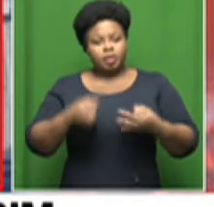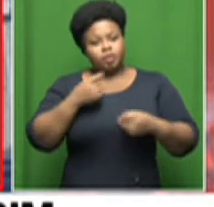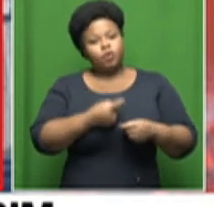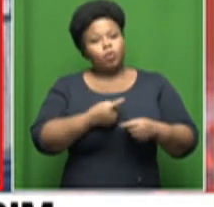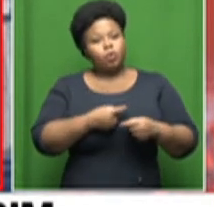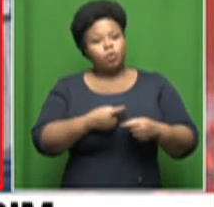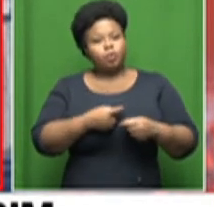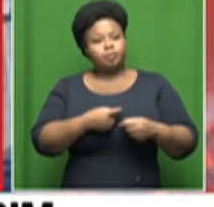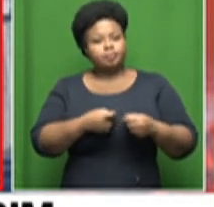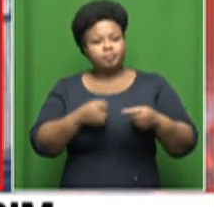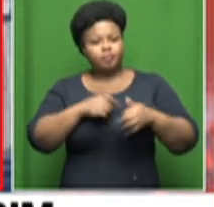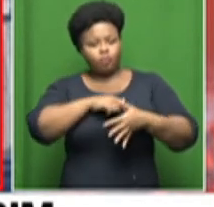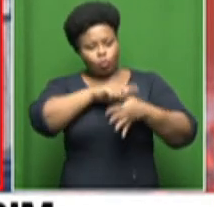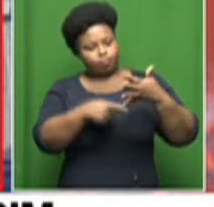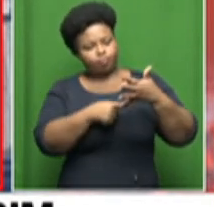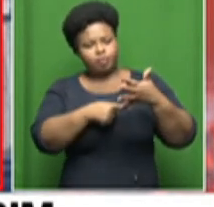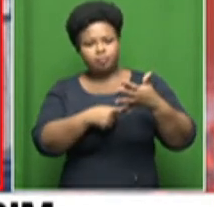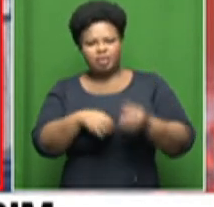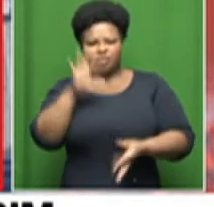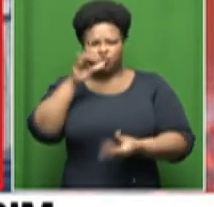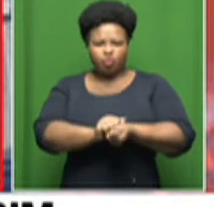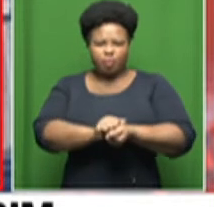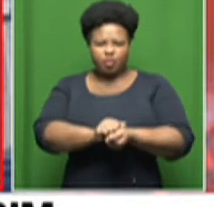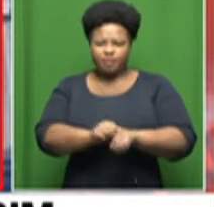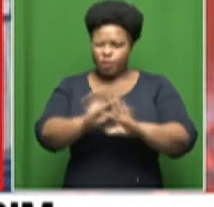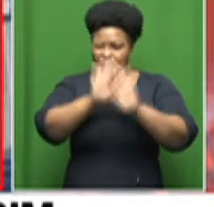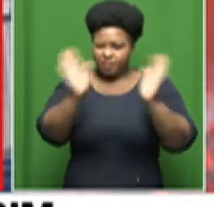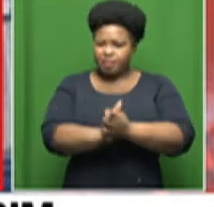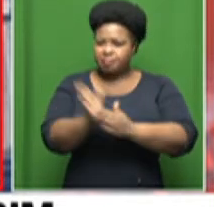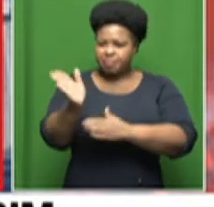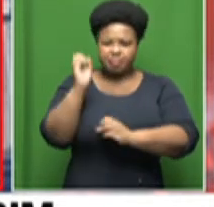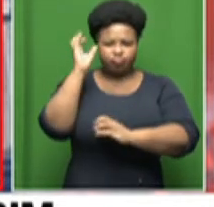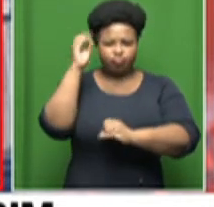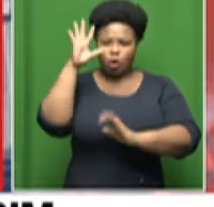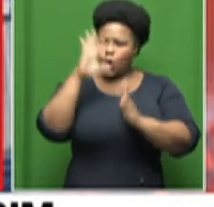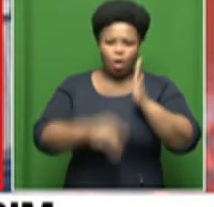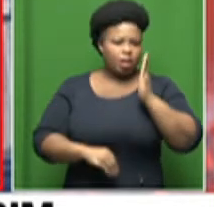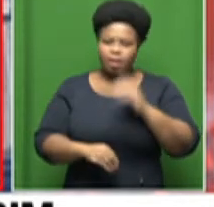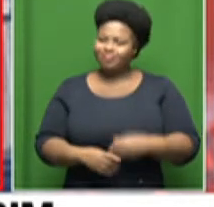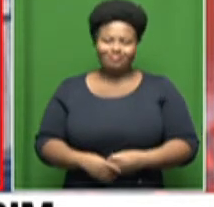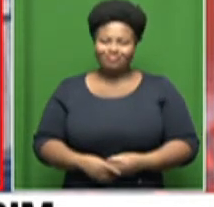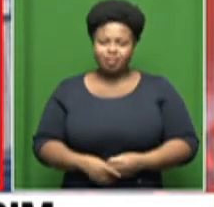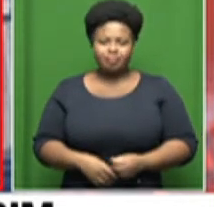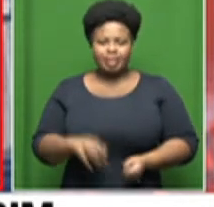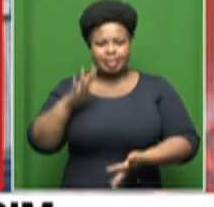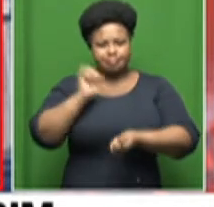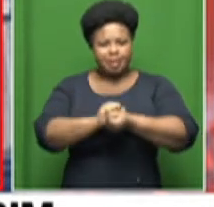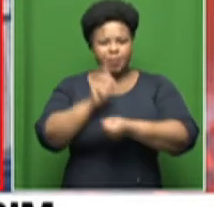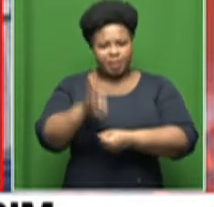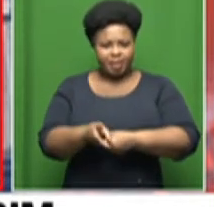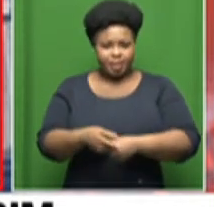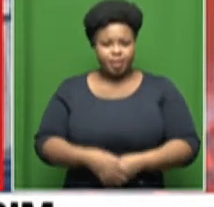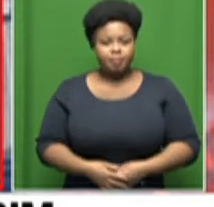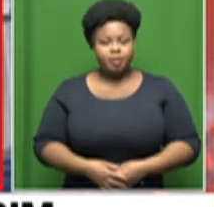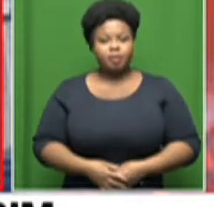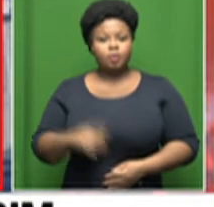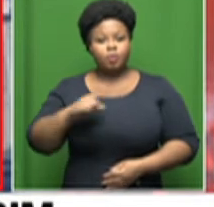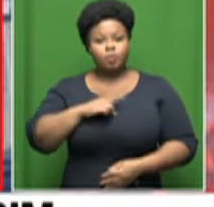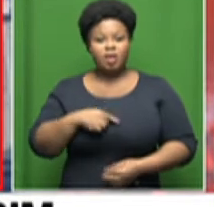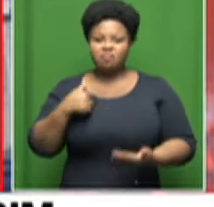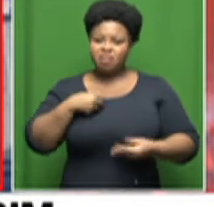and I have a summary slide that just captures it all. I won't present all the detail of each of these papers. I provided